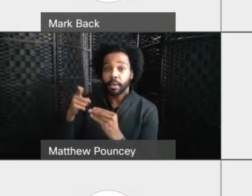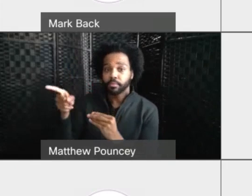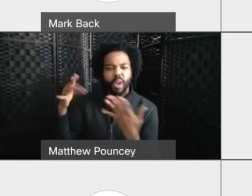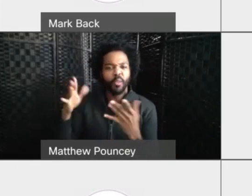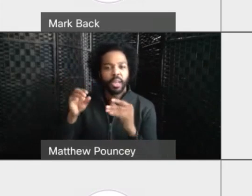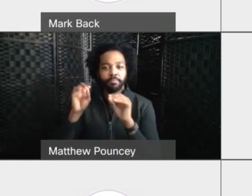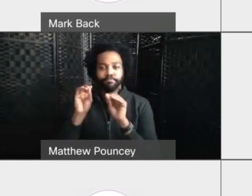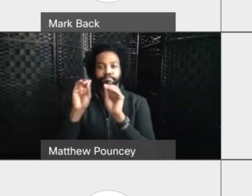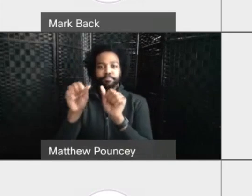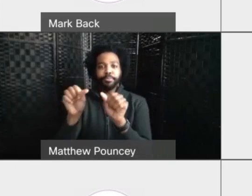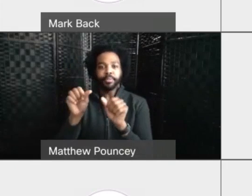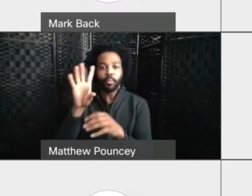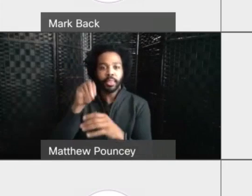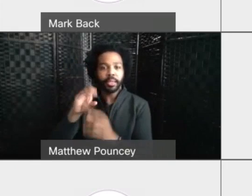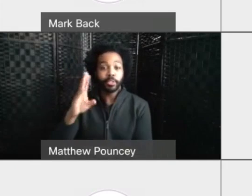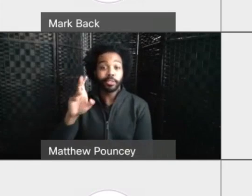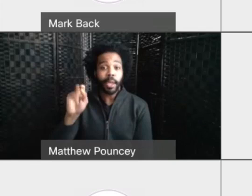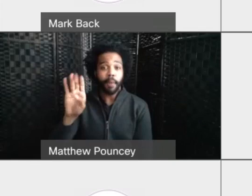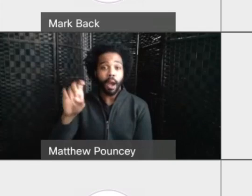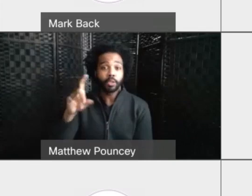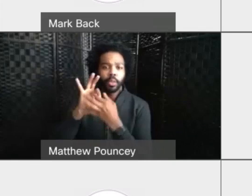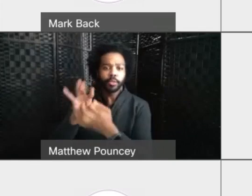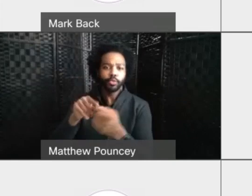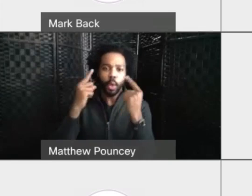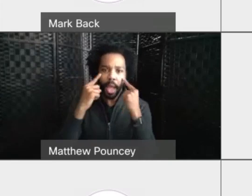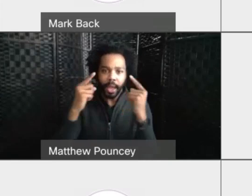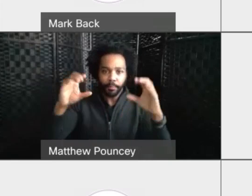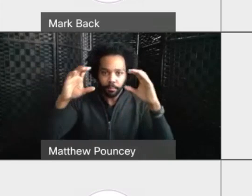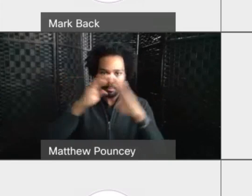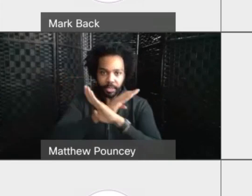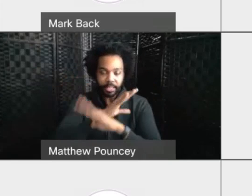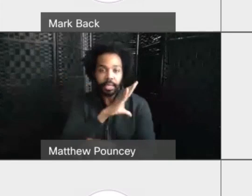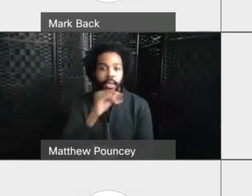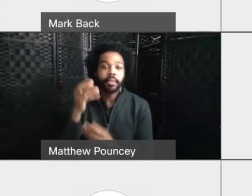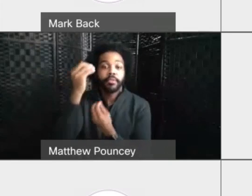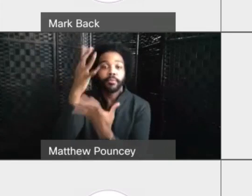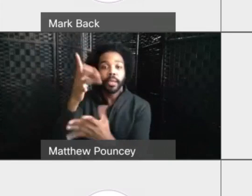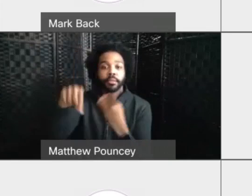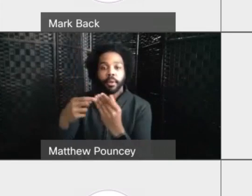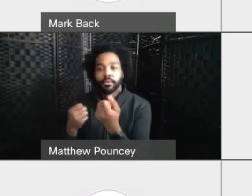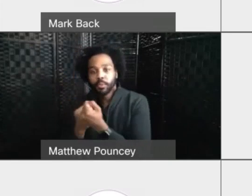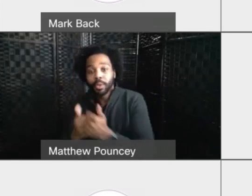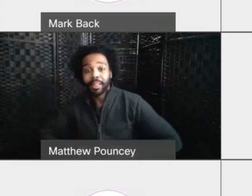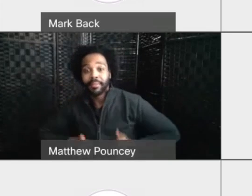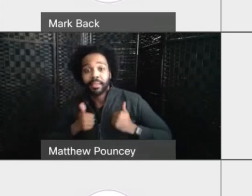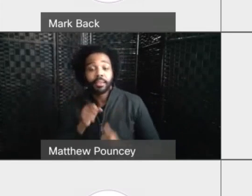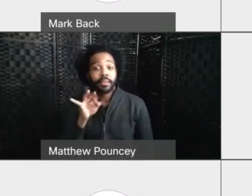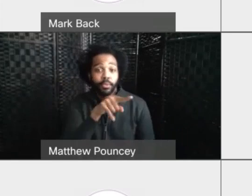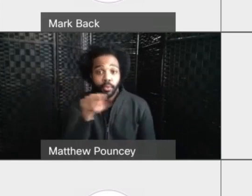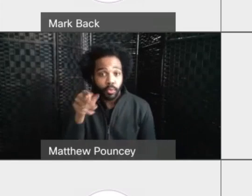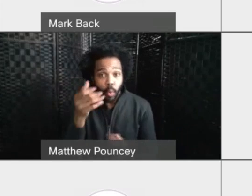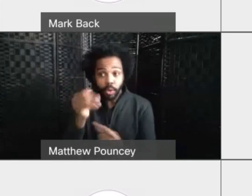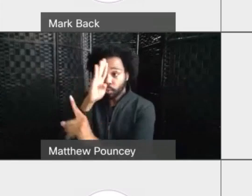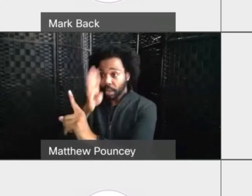regarding the use of eye protection and the guidance about supported living. So if people would like to go directly